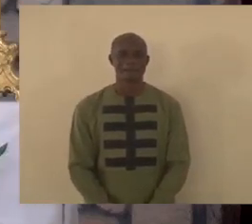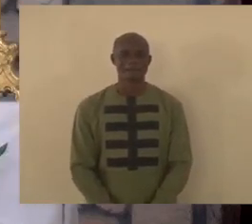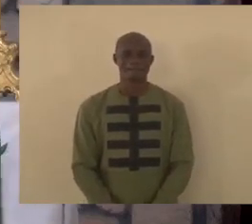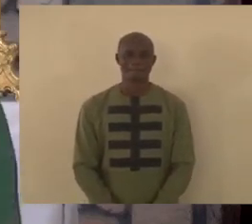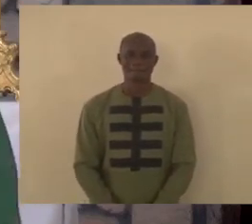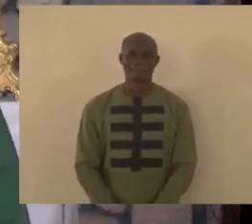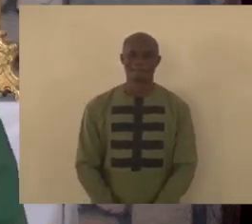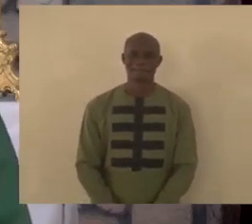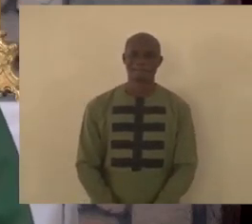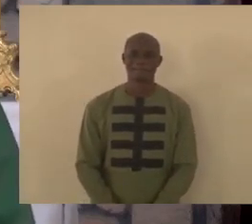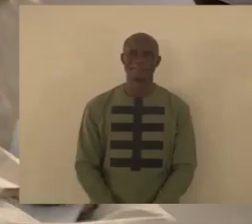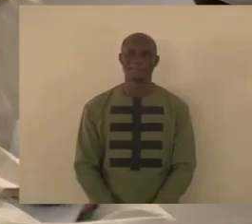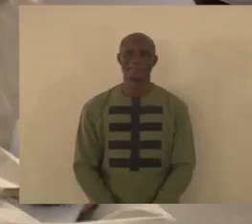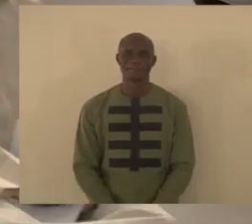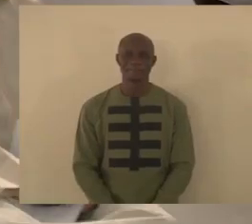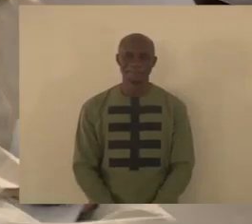Yes, please.